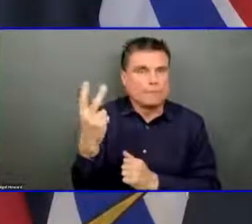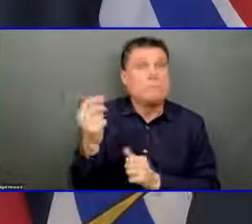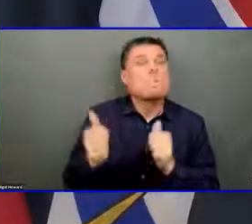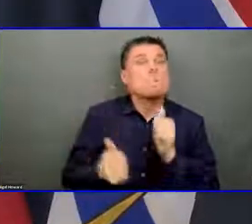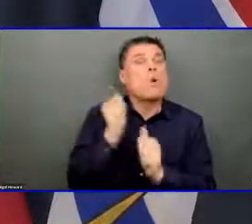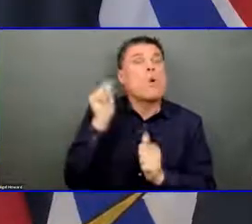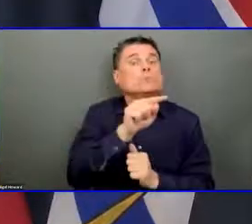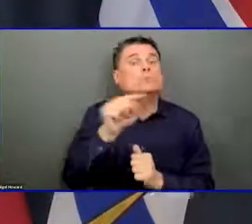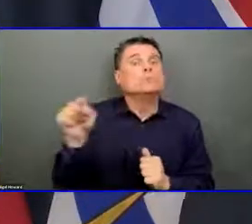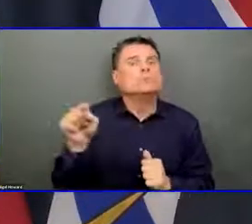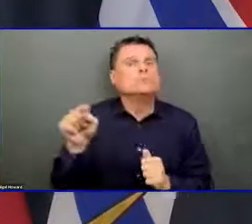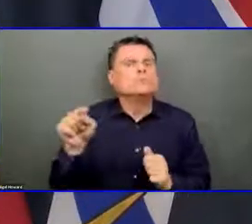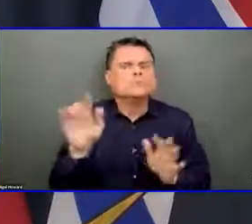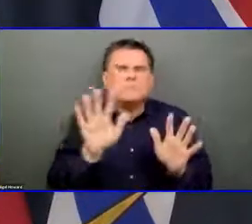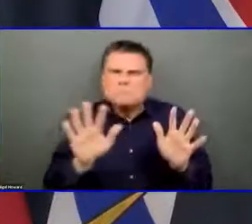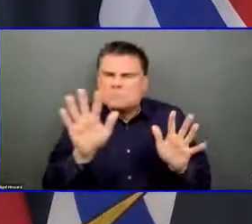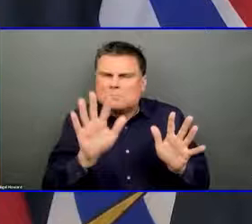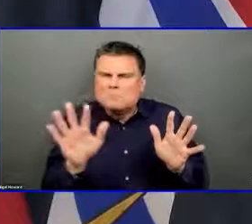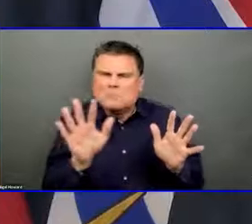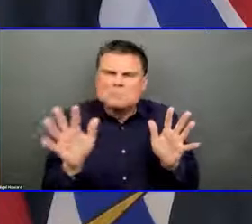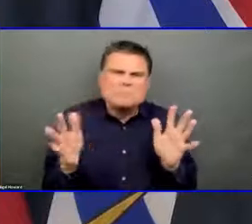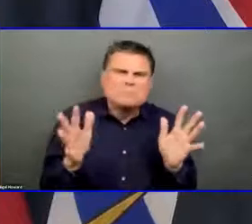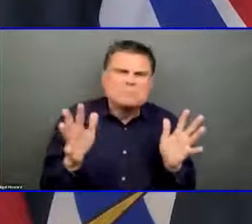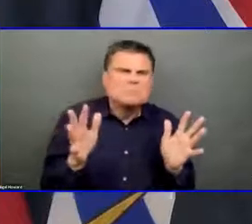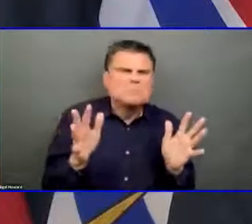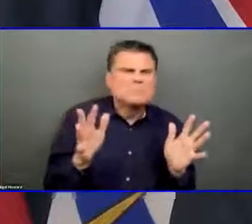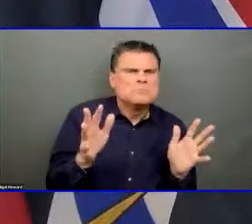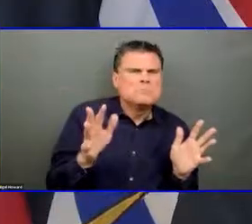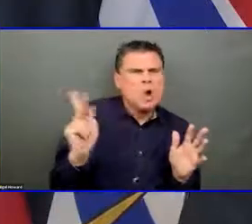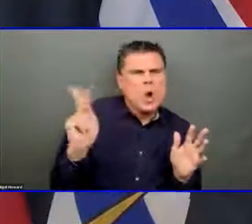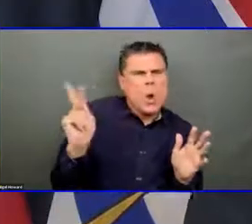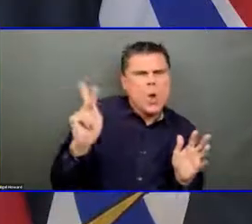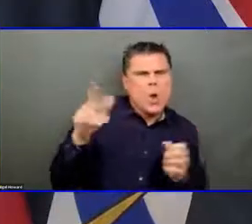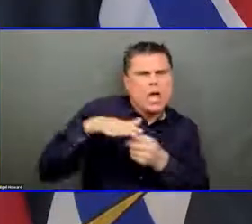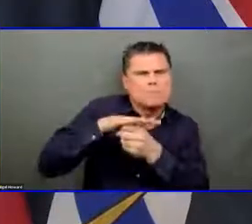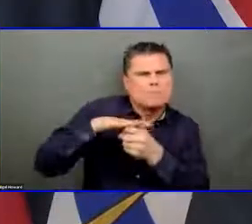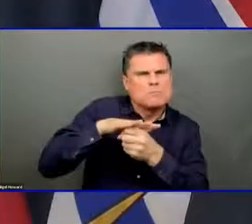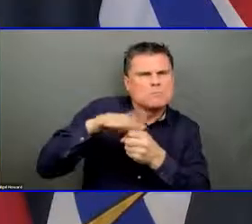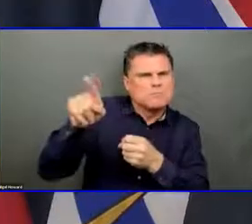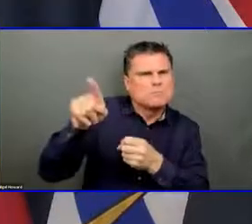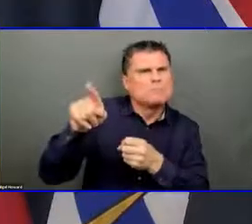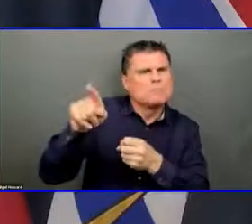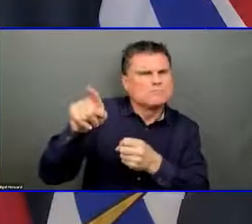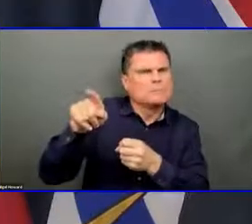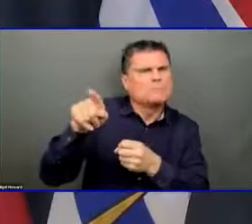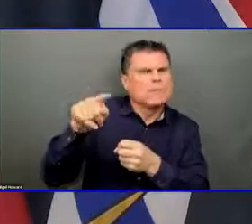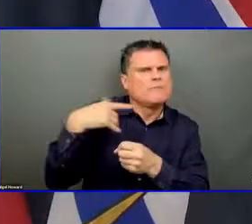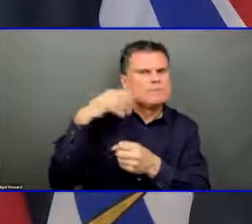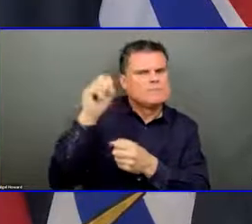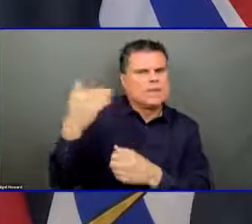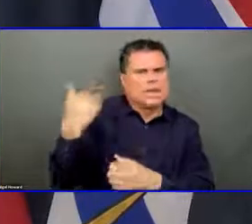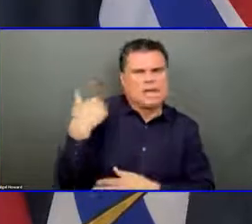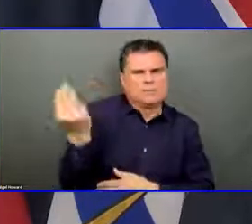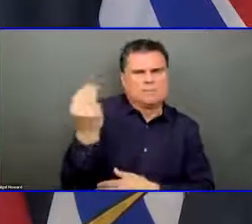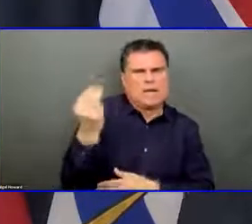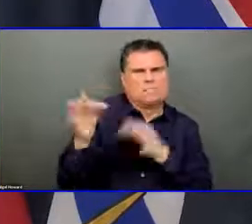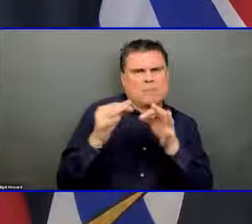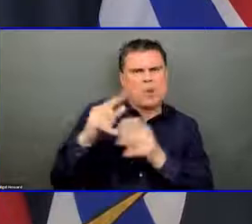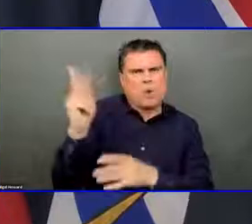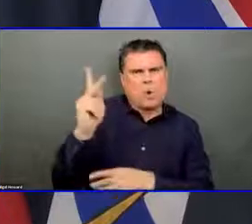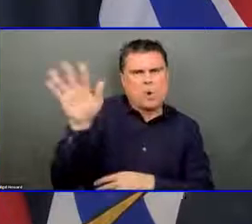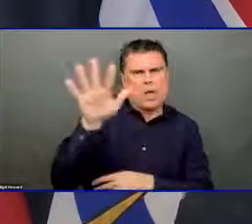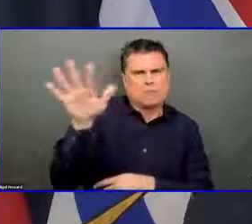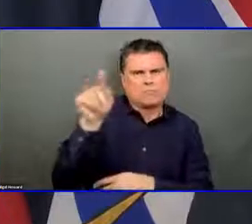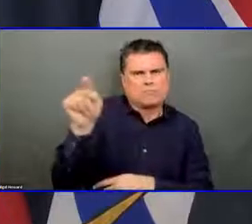Kelowna, which we spoke about on Monday. But across, we now have only 6 outbreaks in long-term